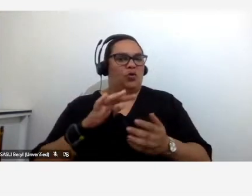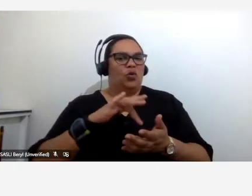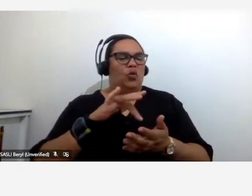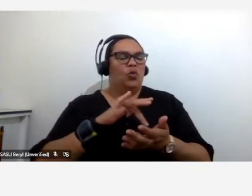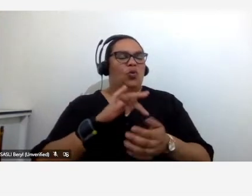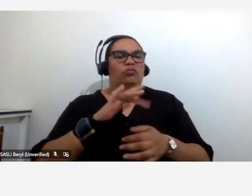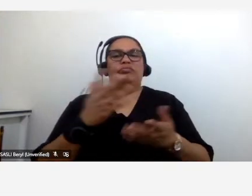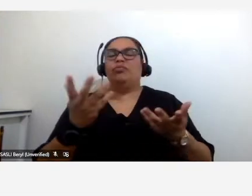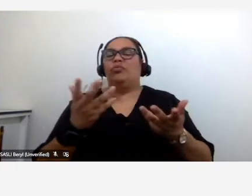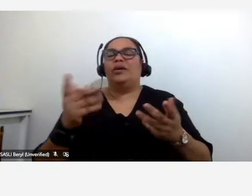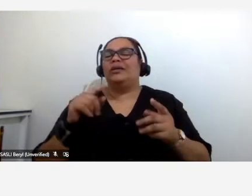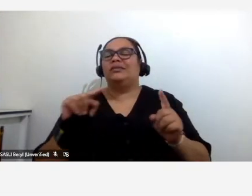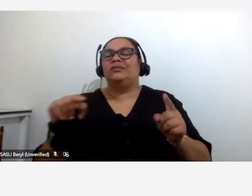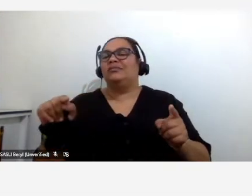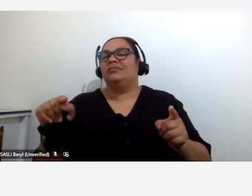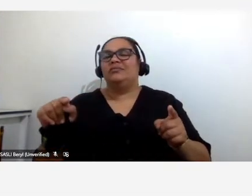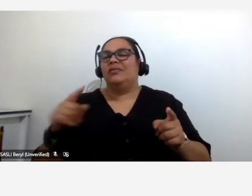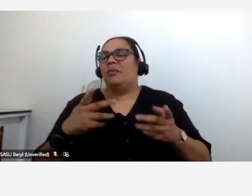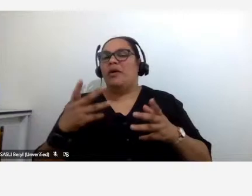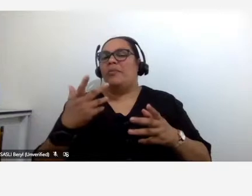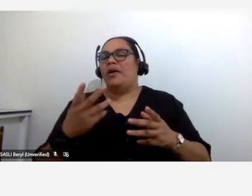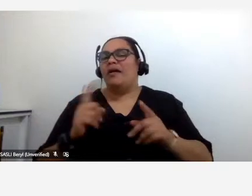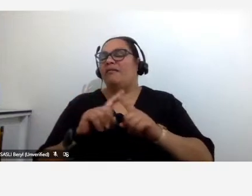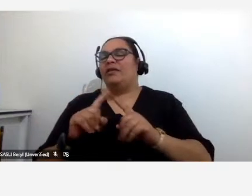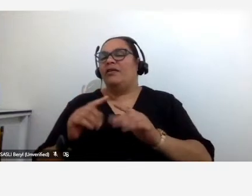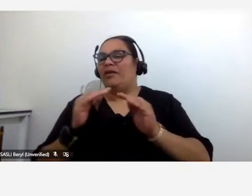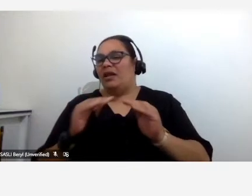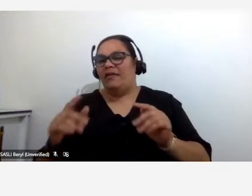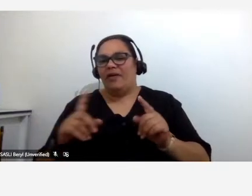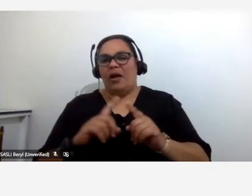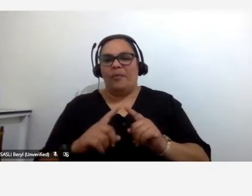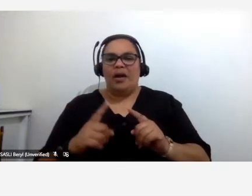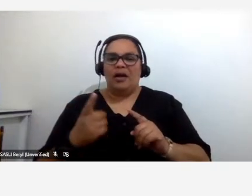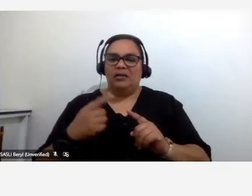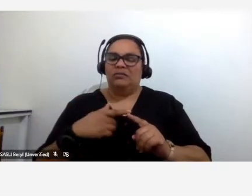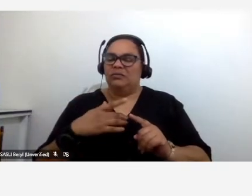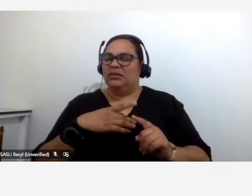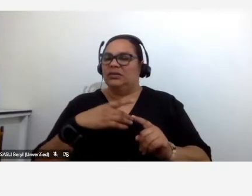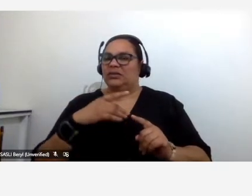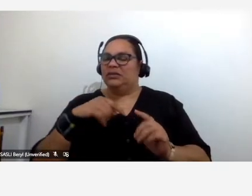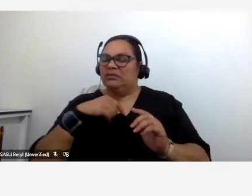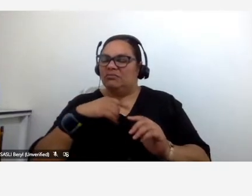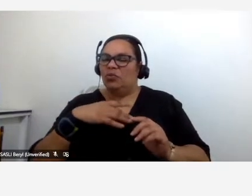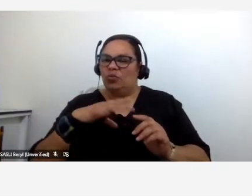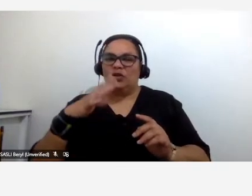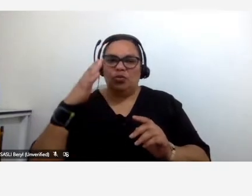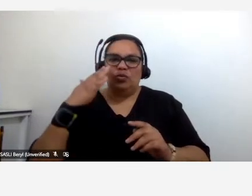15, maybe they may be drawn from different levels, but one is deeply interested.